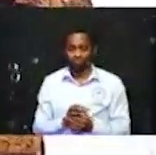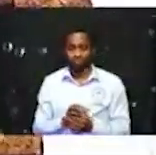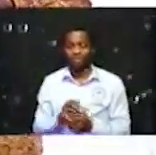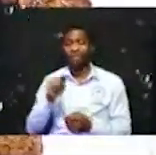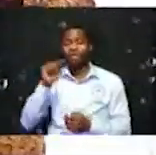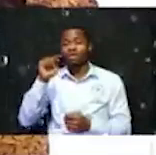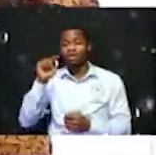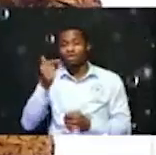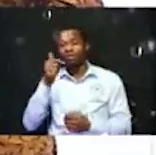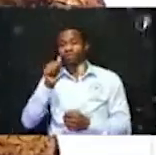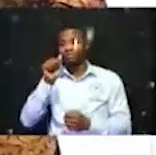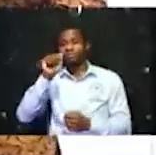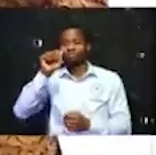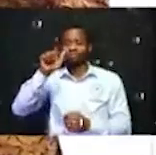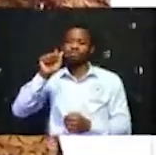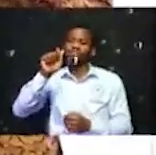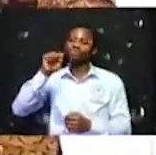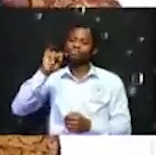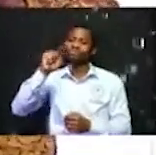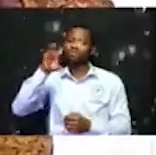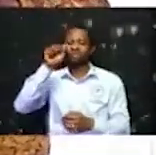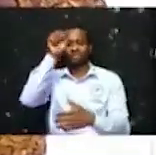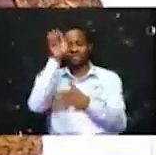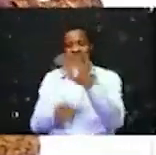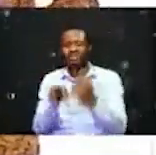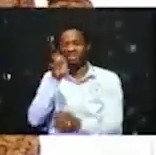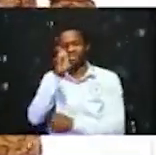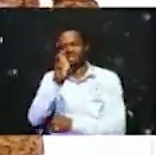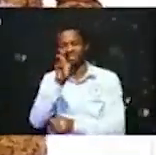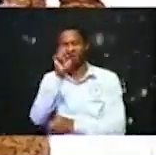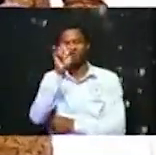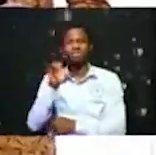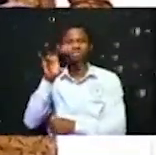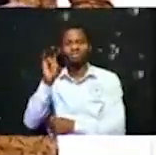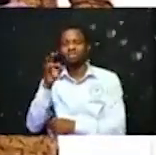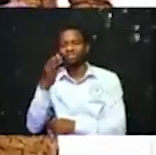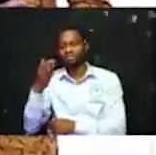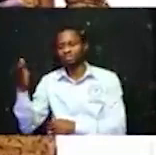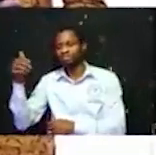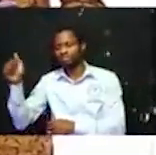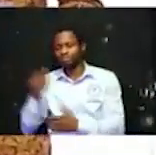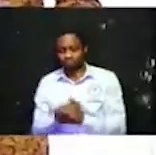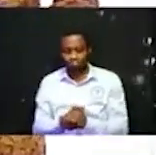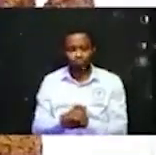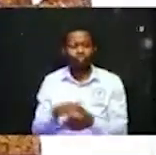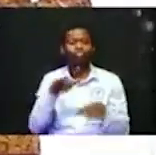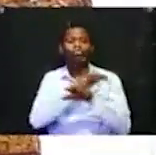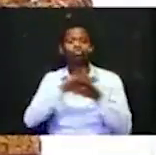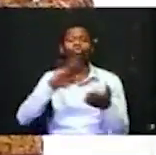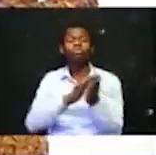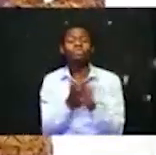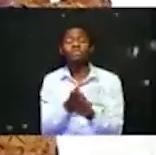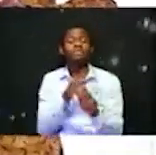6:7-10. Ye hwe Galati 4 woma no etinsia efin yimu nsun ekosi do no. Do not be deceived. God cannot